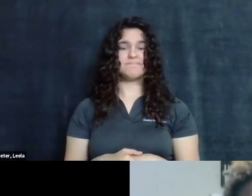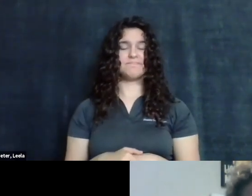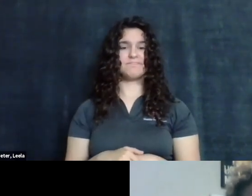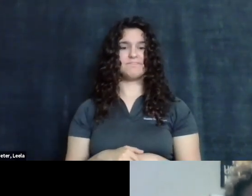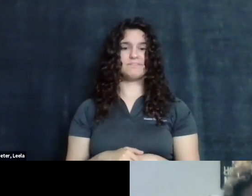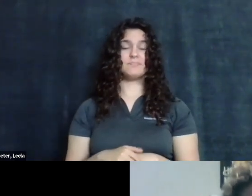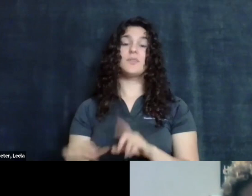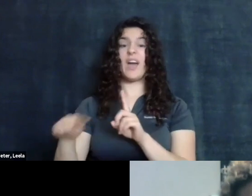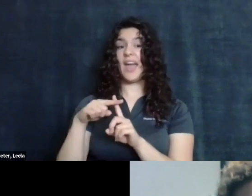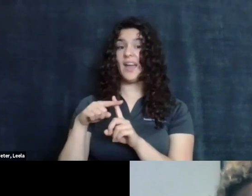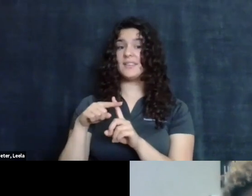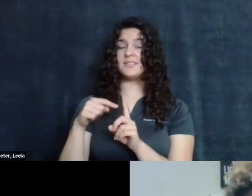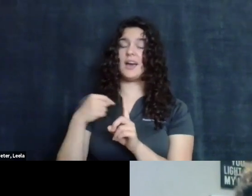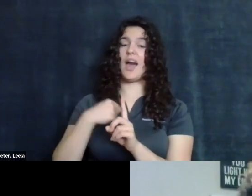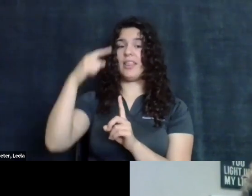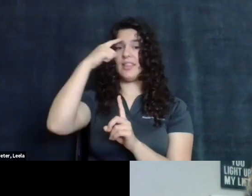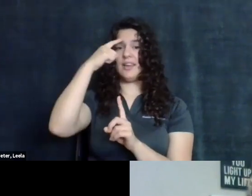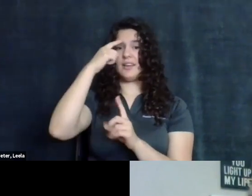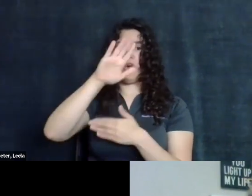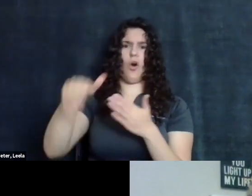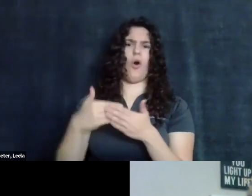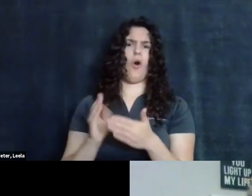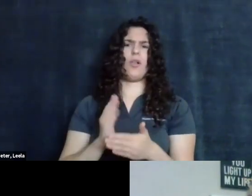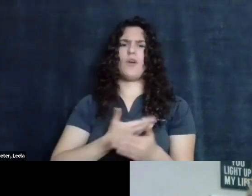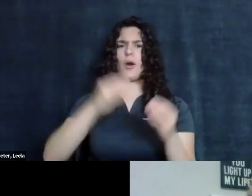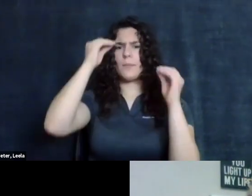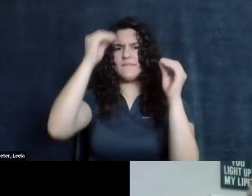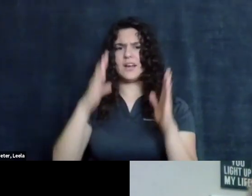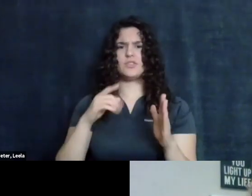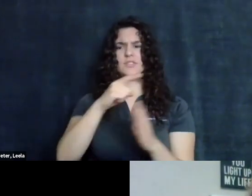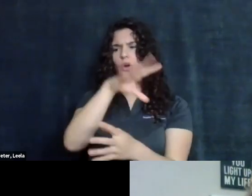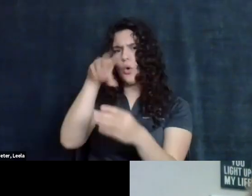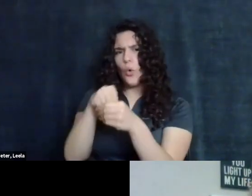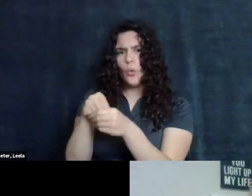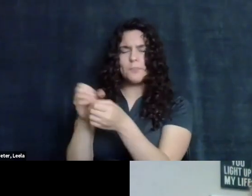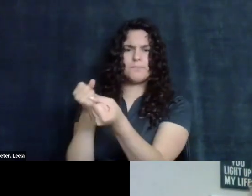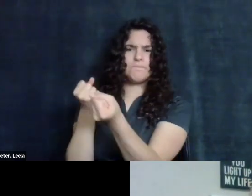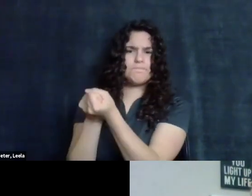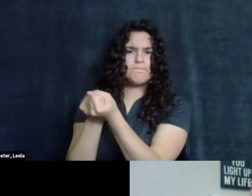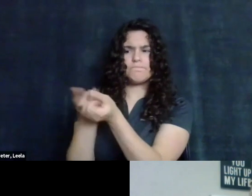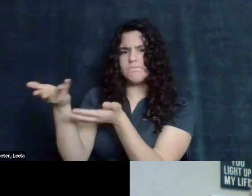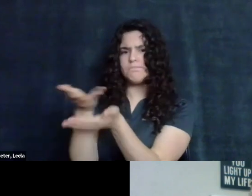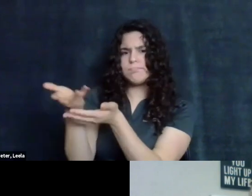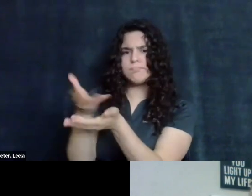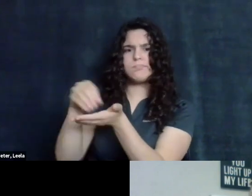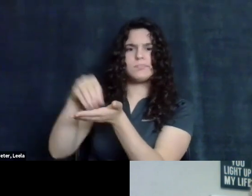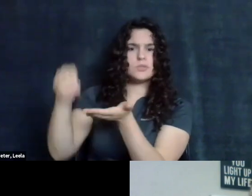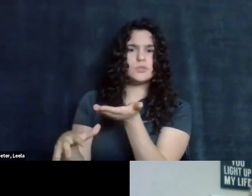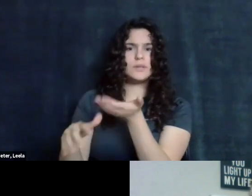And I think all our professors are very actively involved with students, either